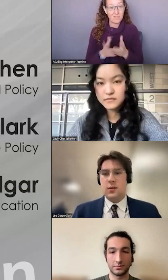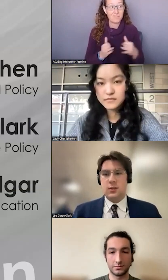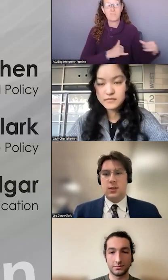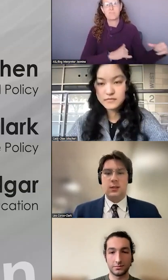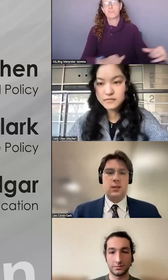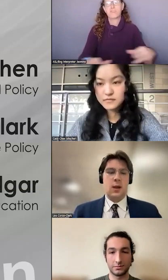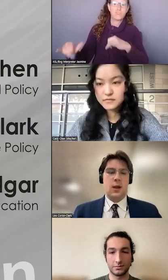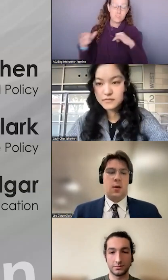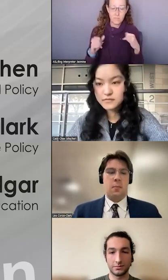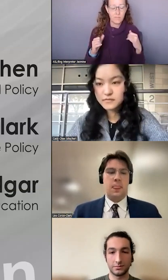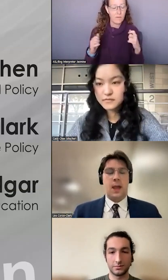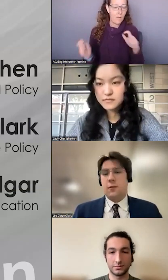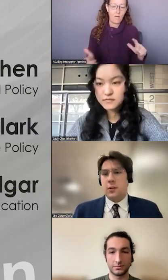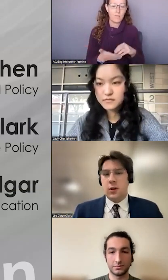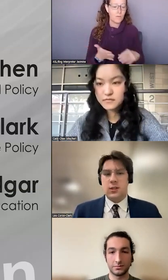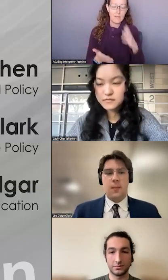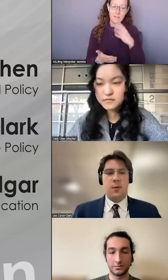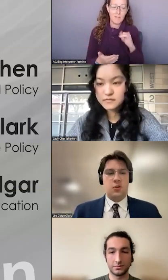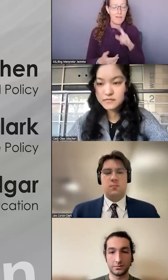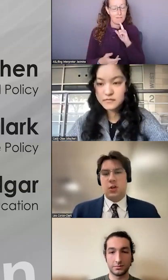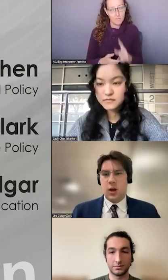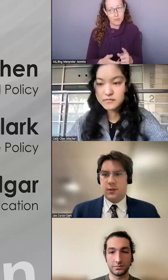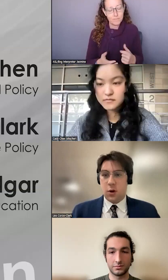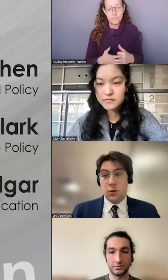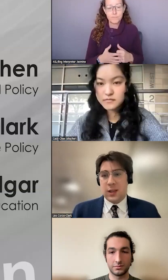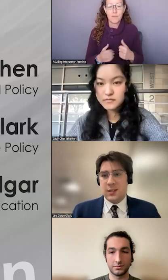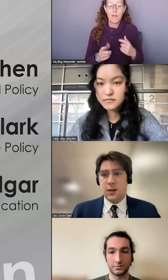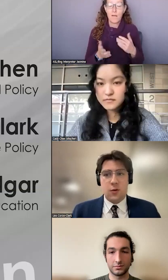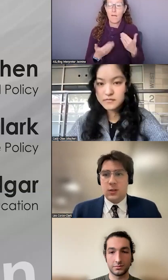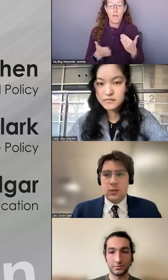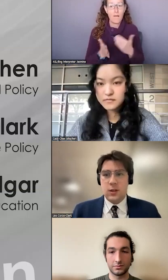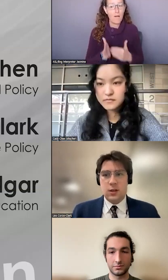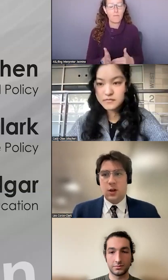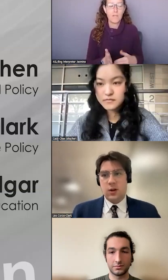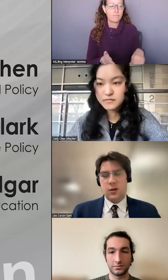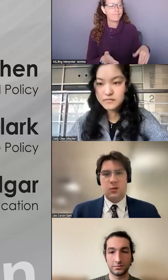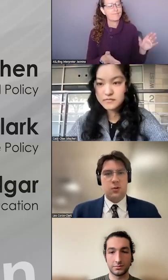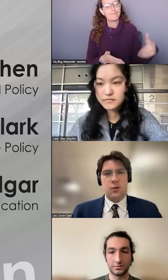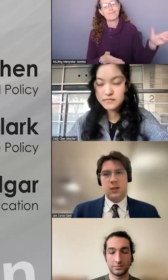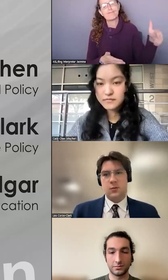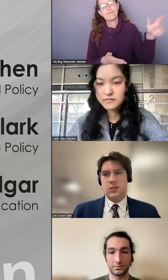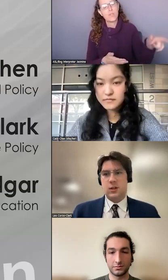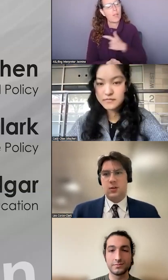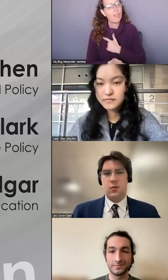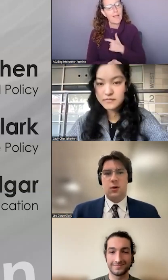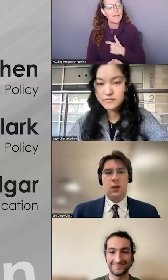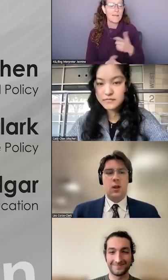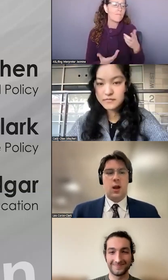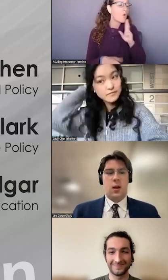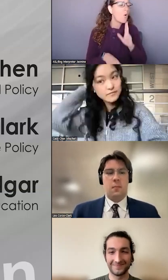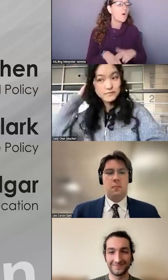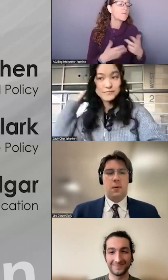had those days. And for the longest time, it was just brushed off as, oh, you're lazy. Of course, you don't want to go to school. No kid wants to go to